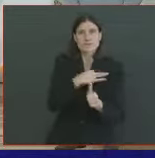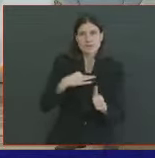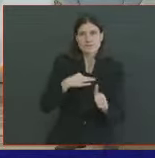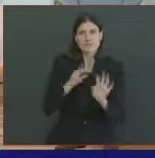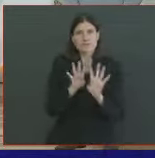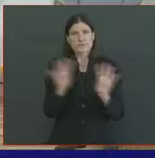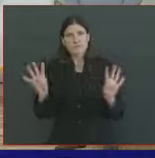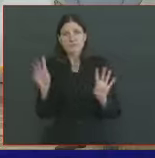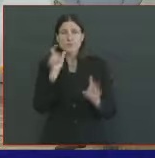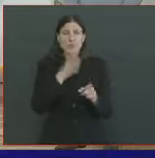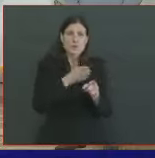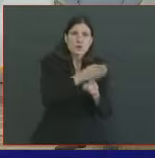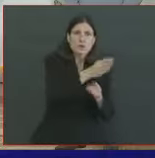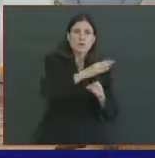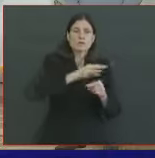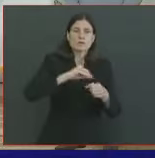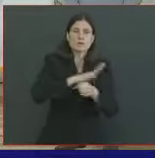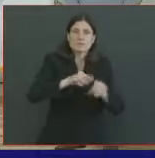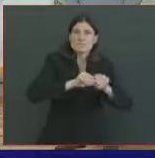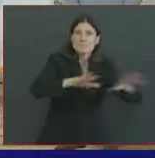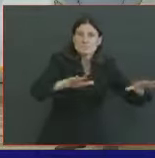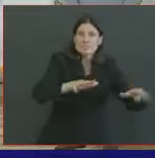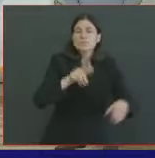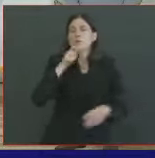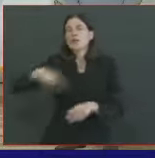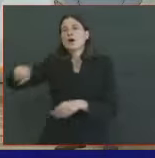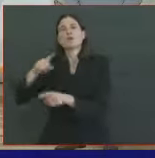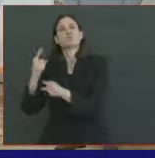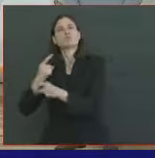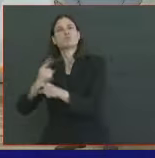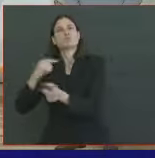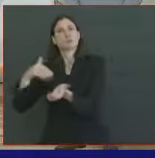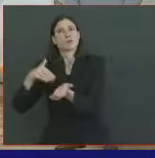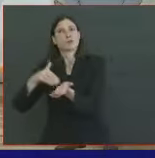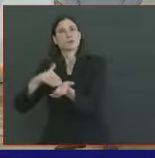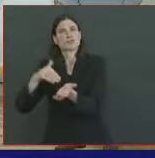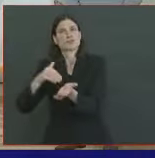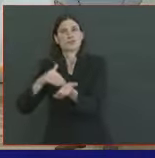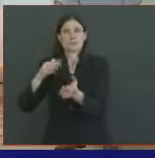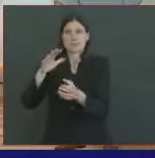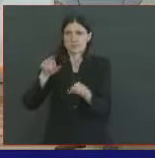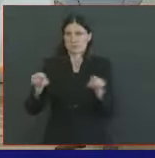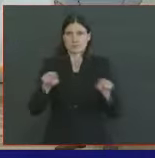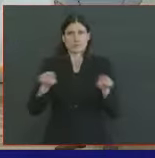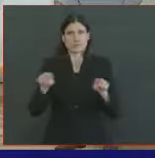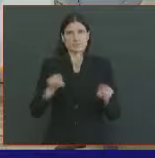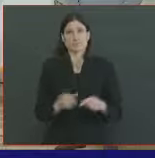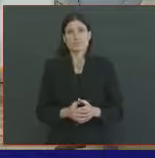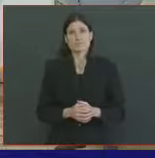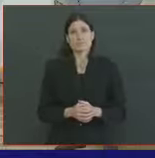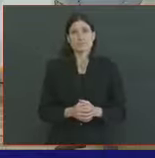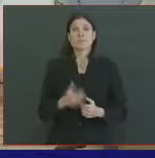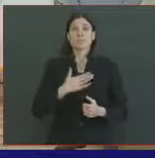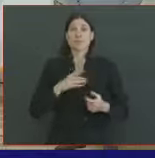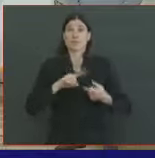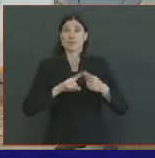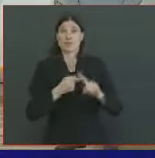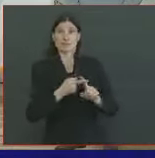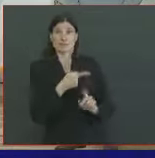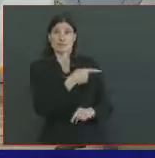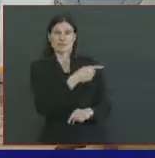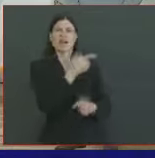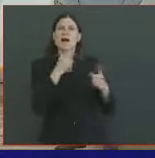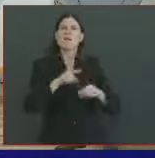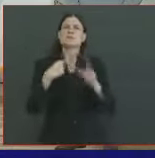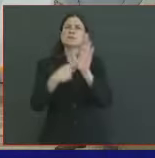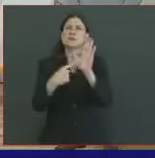throat. He'd been to the doctor the day before, but he couldn't swallow. He couldn't swallow food. He couldn't swallow water. He just couldn't swallow. You know, and I said to him, I said, well, your dad needs to go